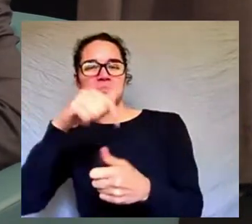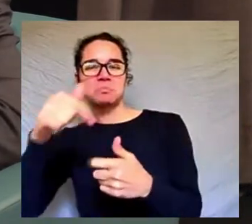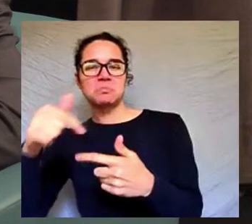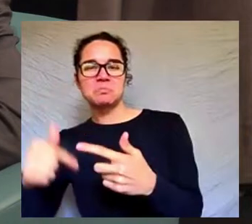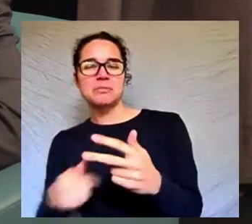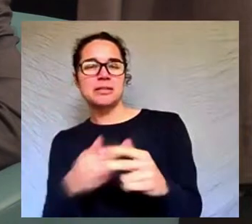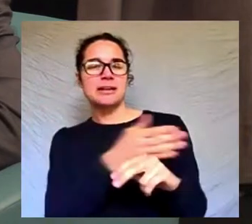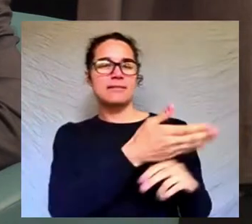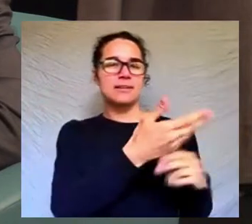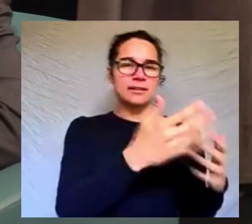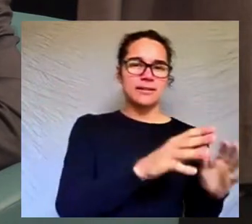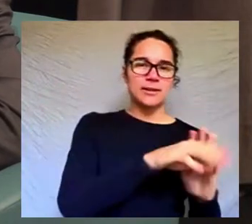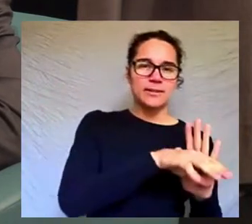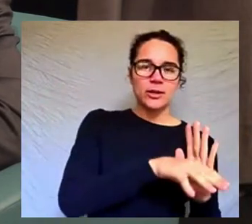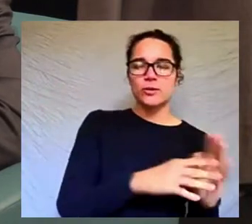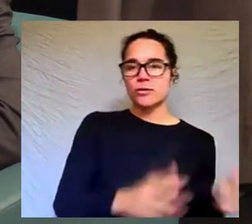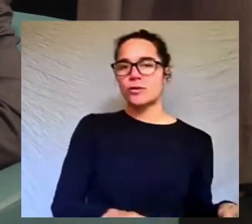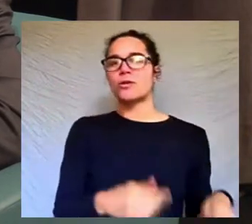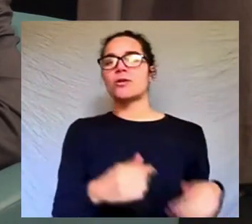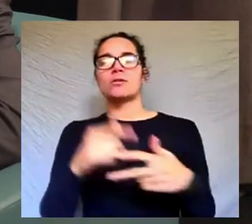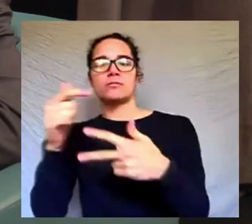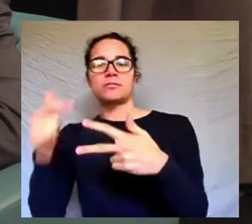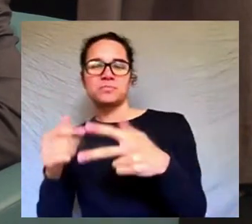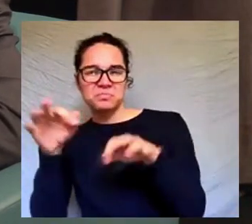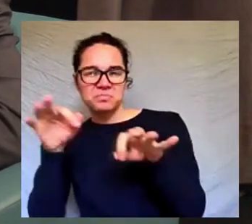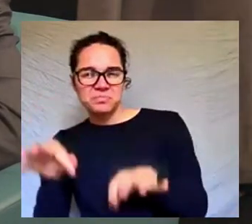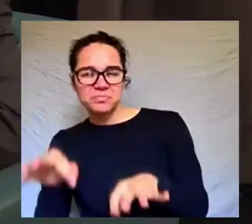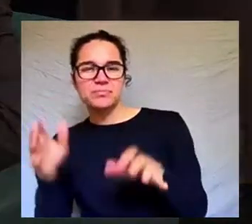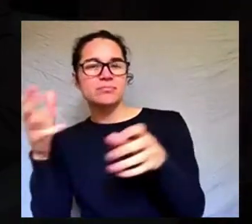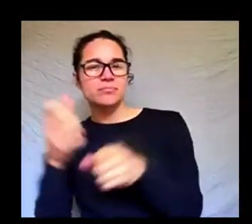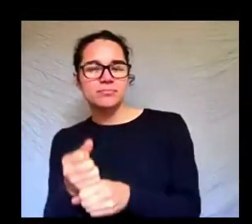recollect the thread of the conversation. But let's play that video if we can.